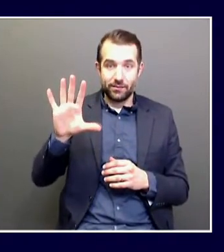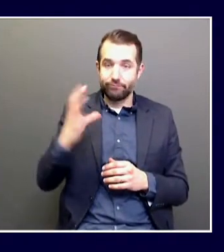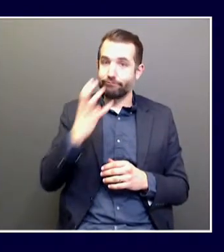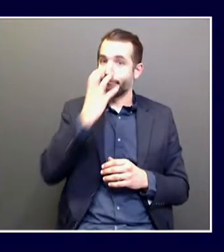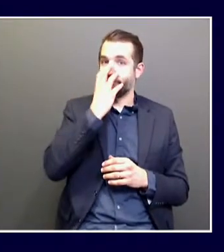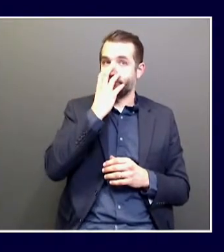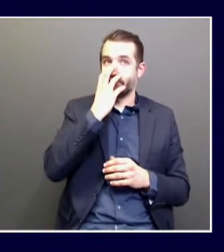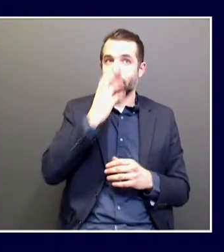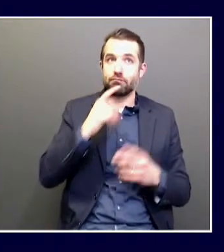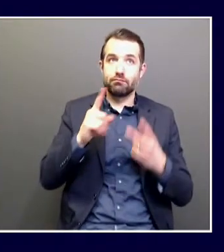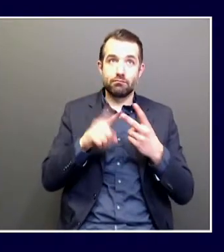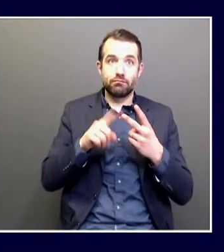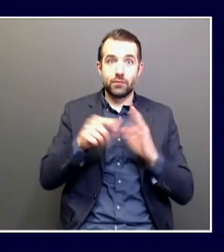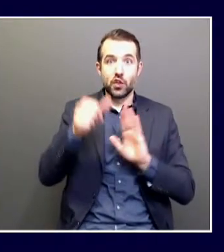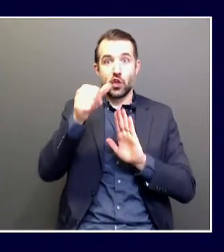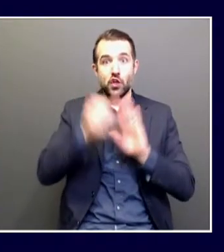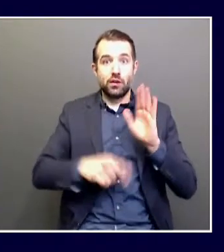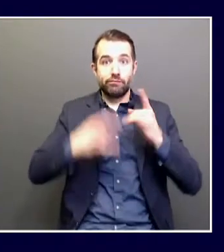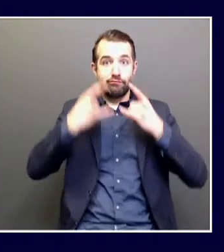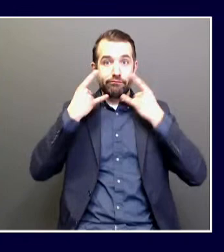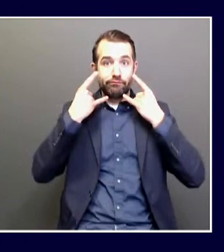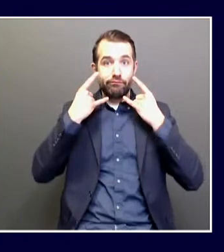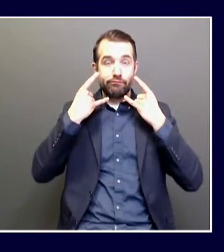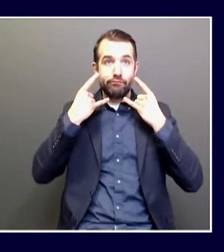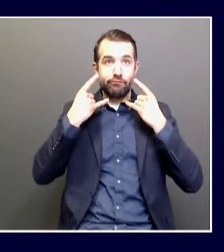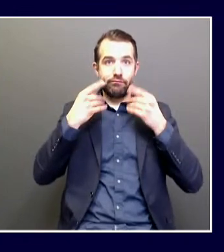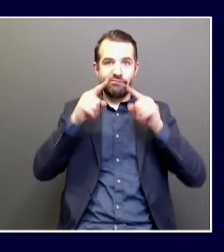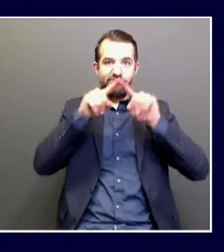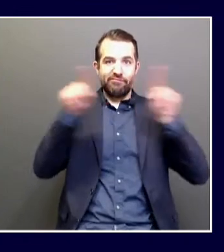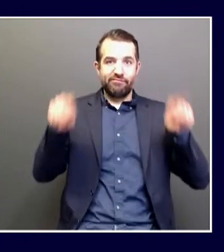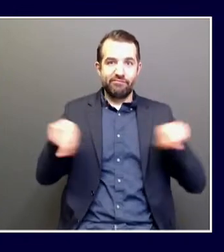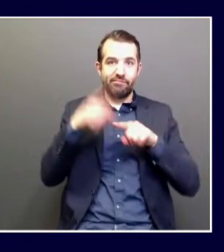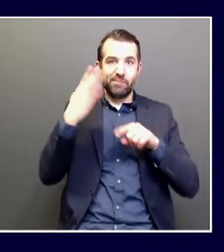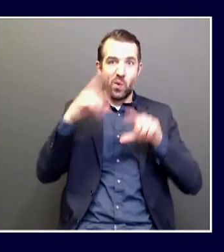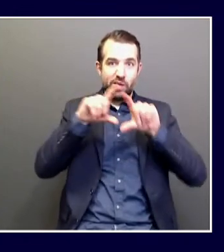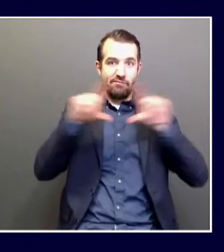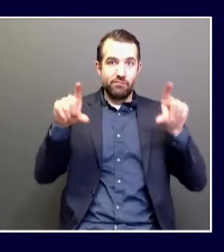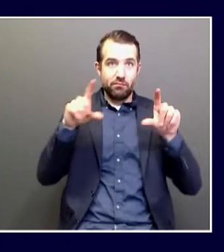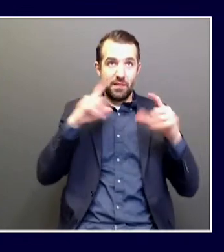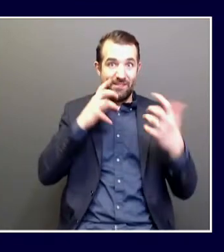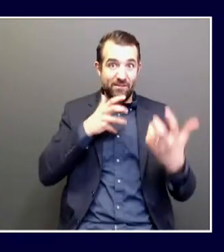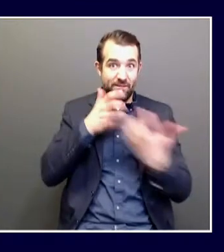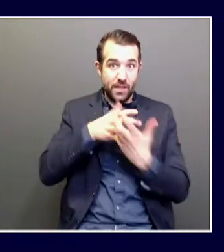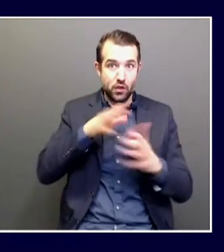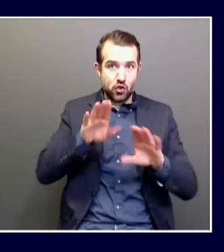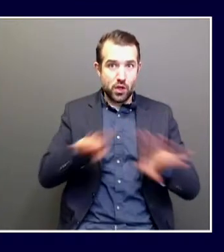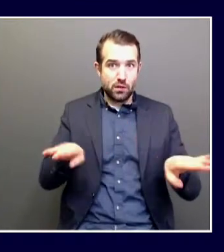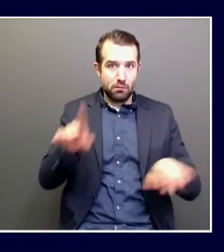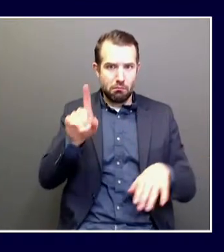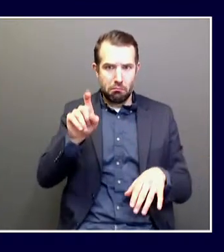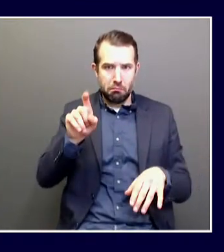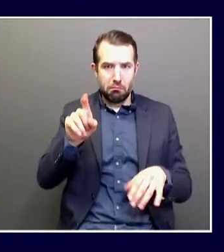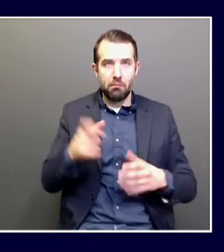suited for children? I know many children wear cloth masks in their school settings. The second question about that